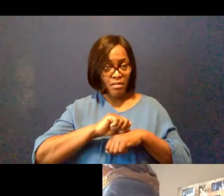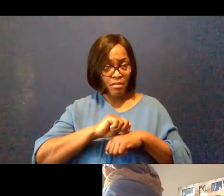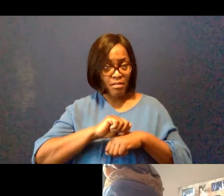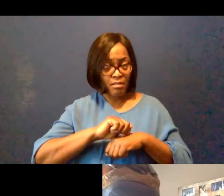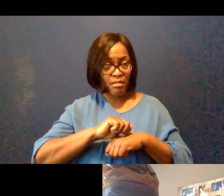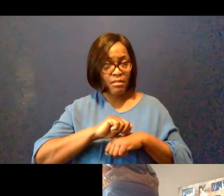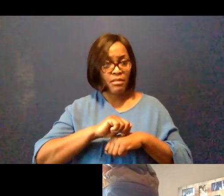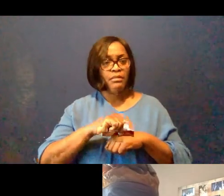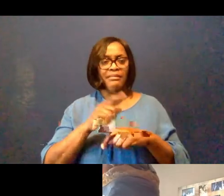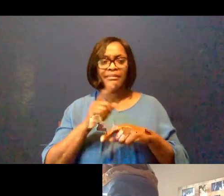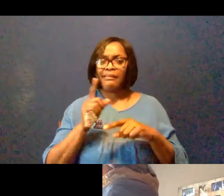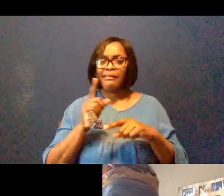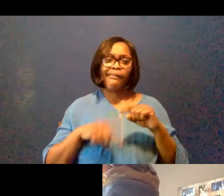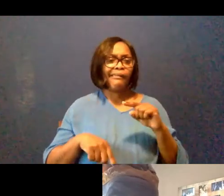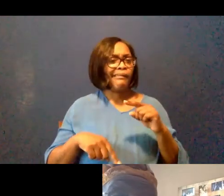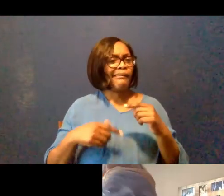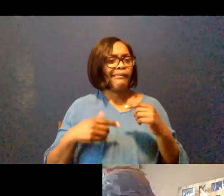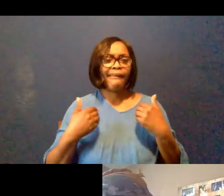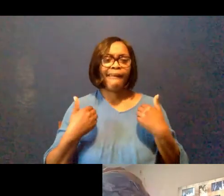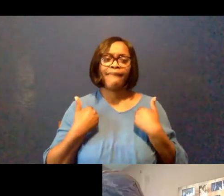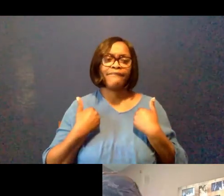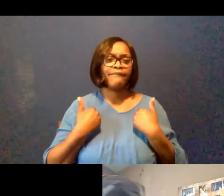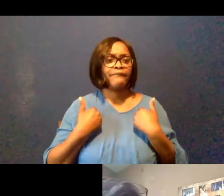Churches have